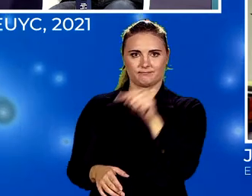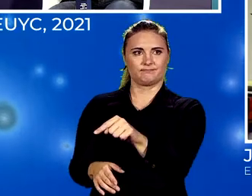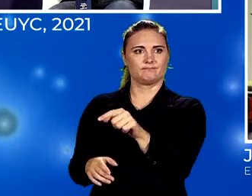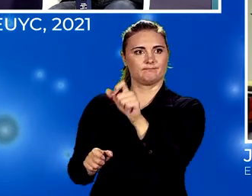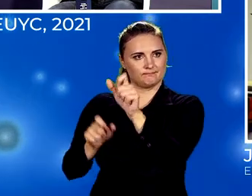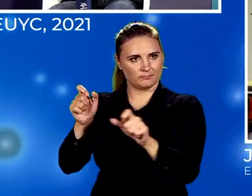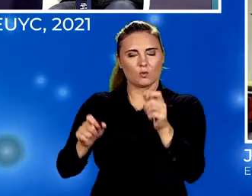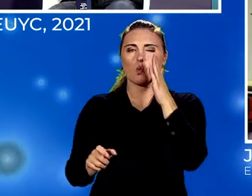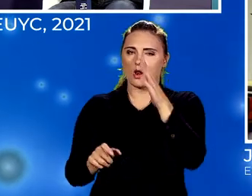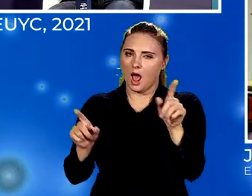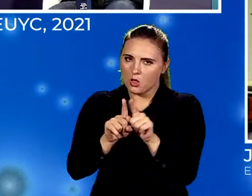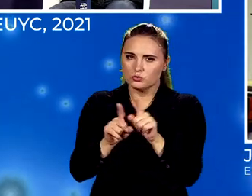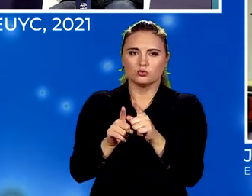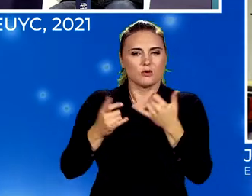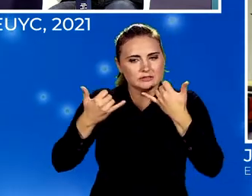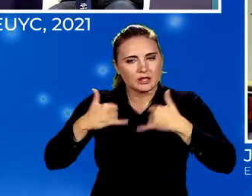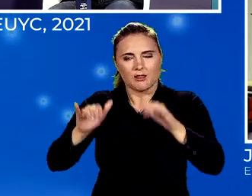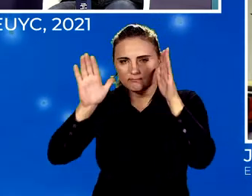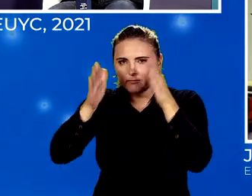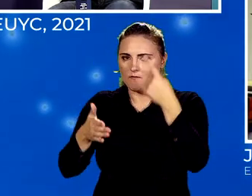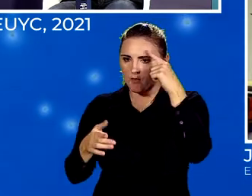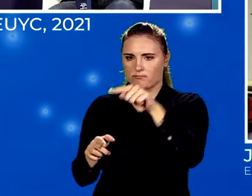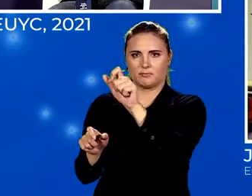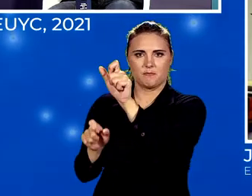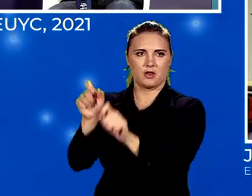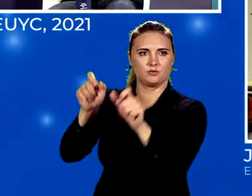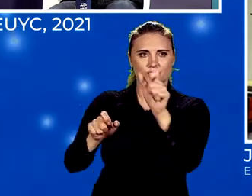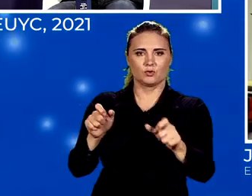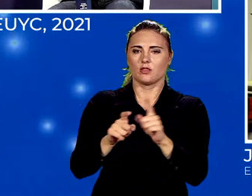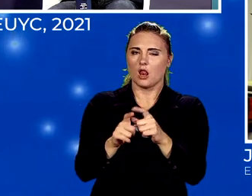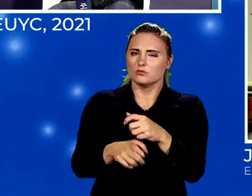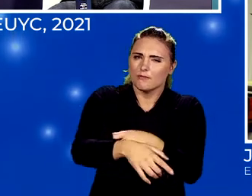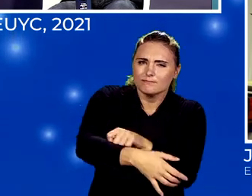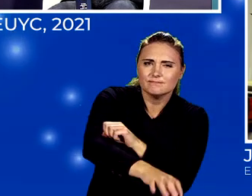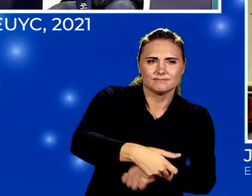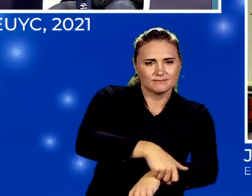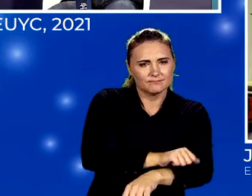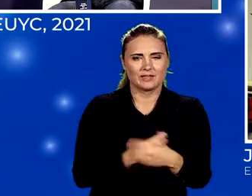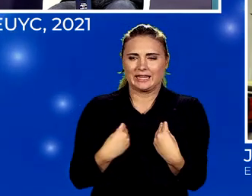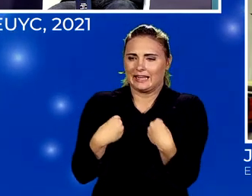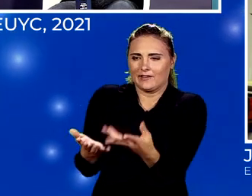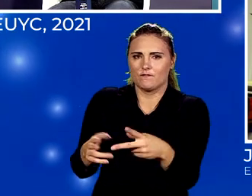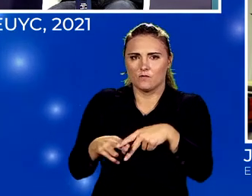future to actually give tools and mechanisms,